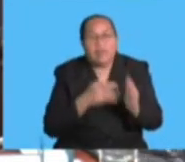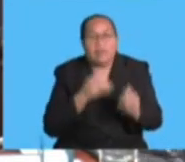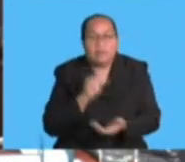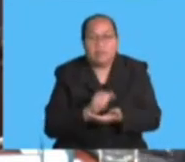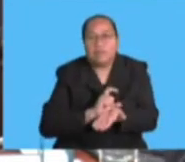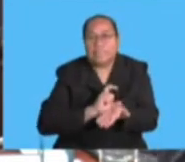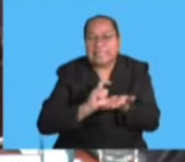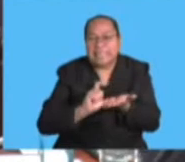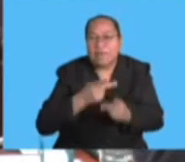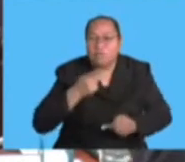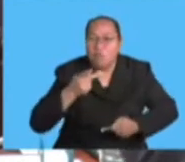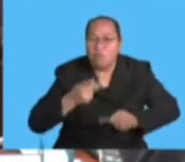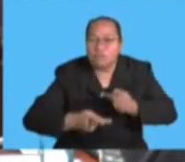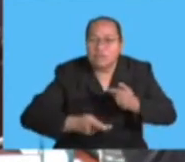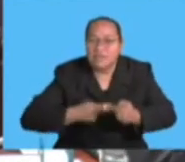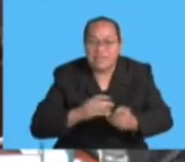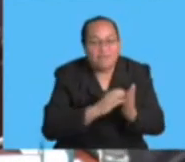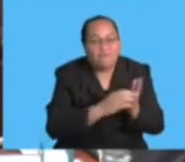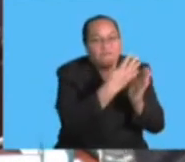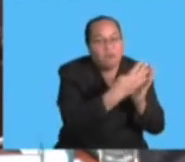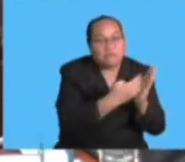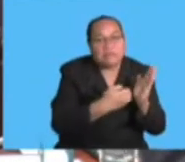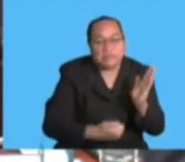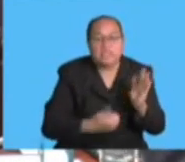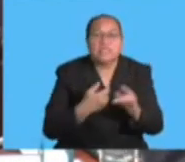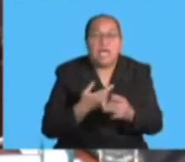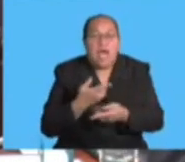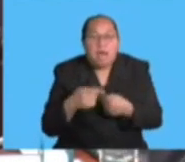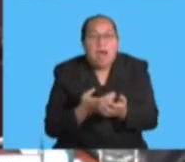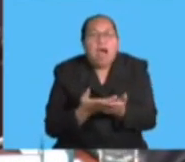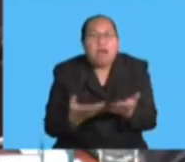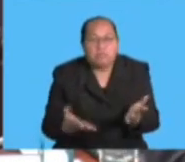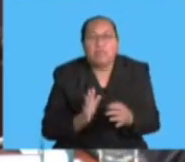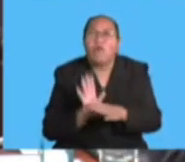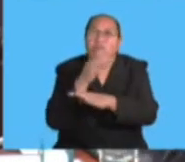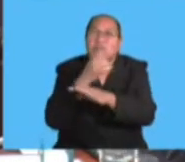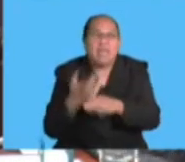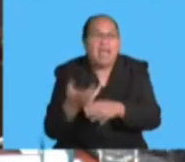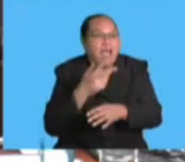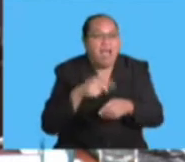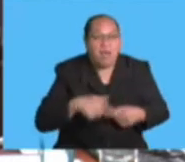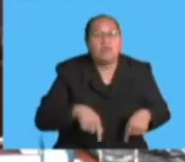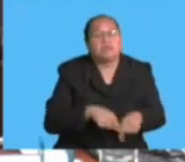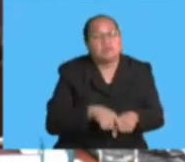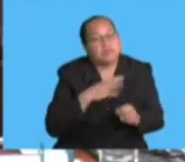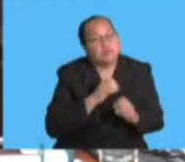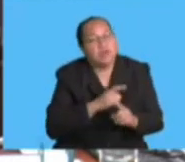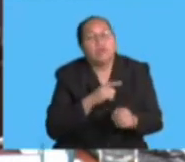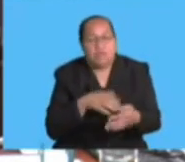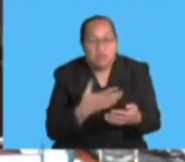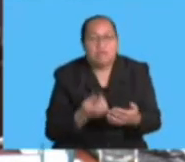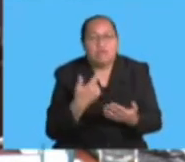Schedule 4 and Schedule 6 in dealing with employment-related grievances and employment-related disputes. Mr.